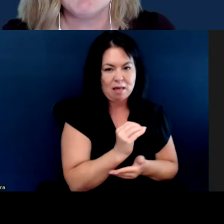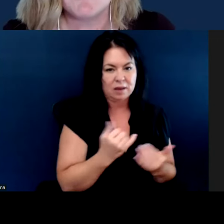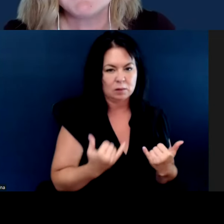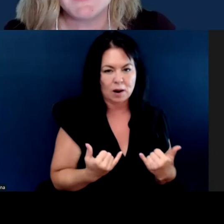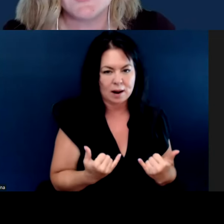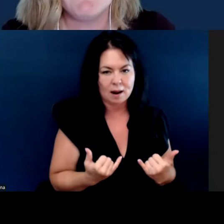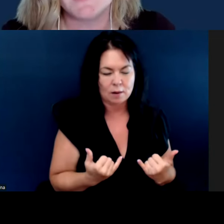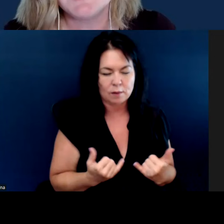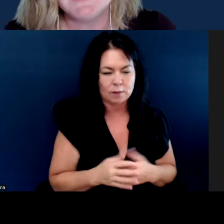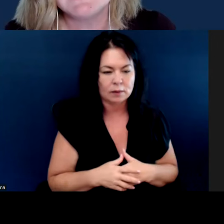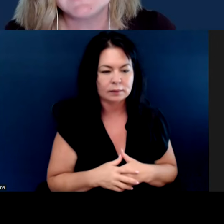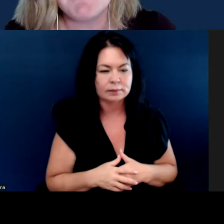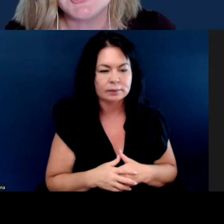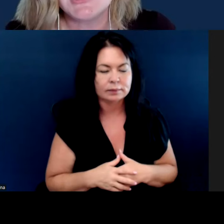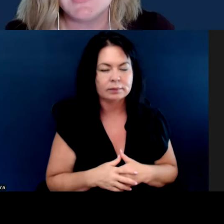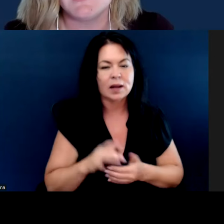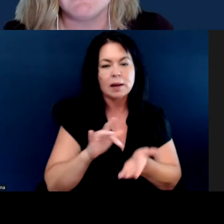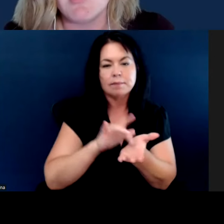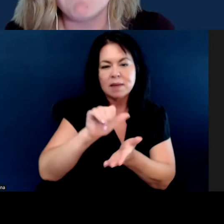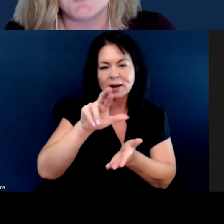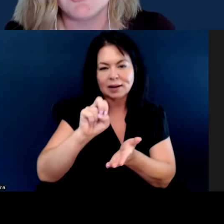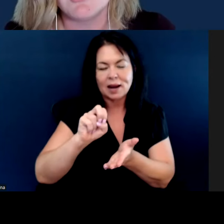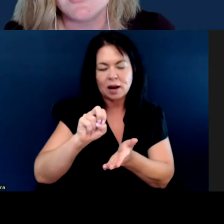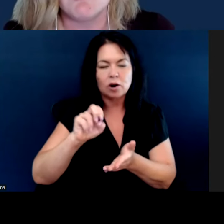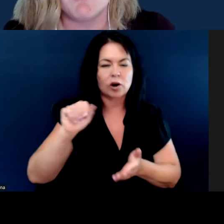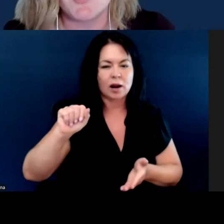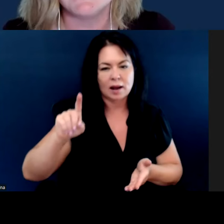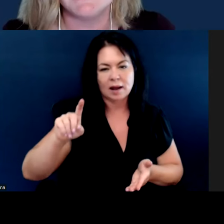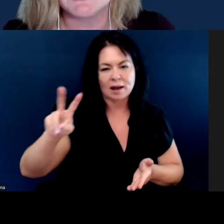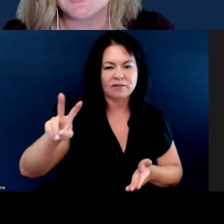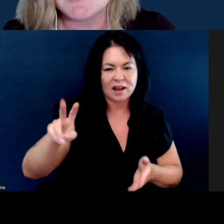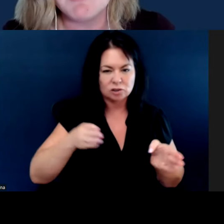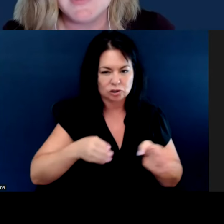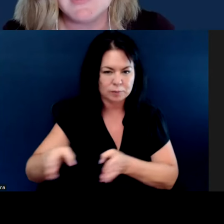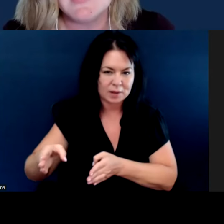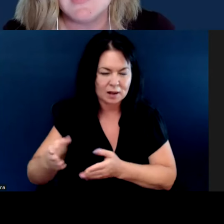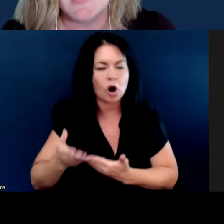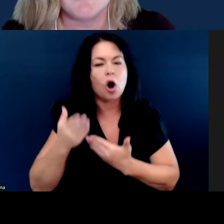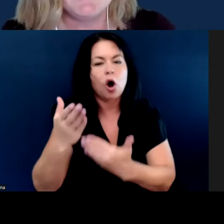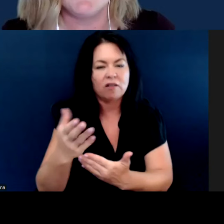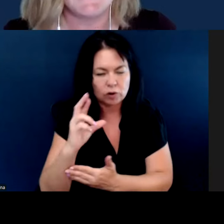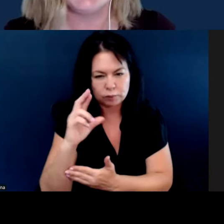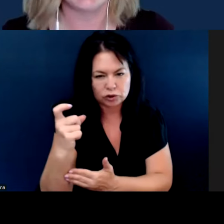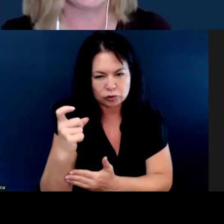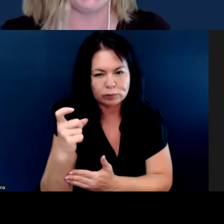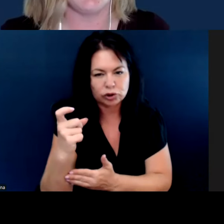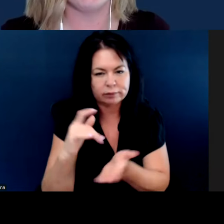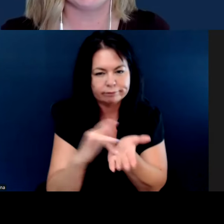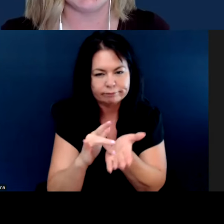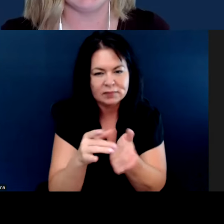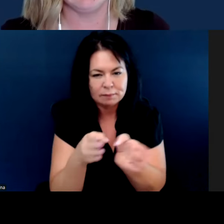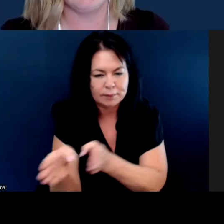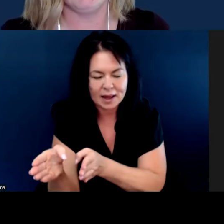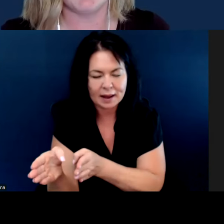Most Medicare Advantage plans, as I mentioned, they offer, a Part D prescription plan. You can't actually have